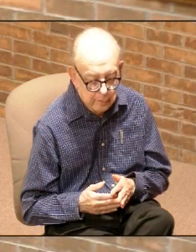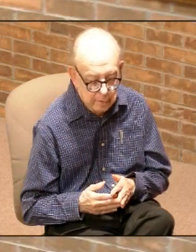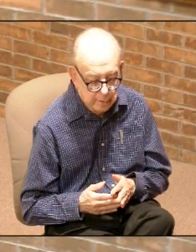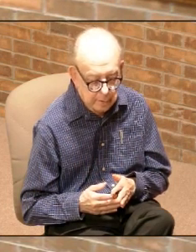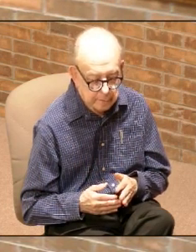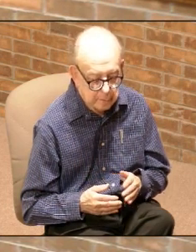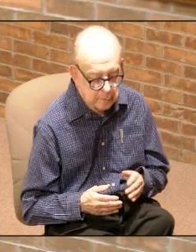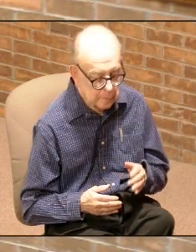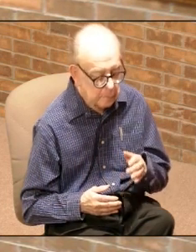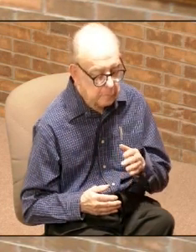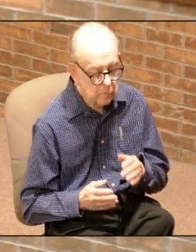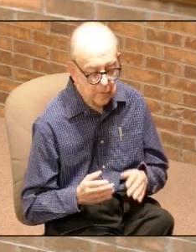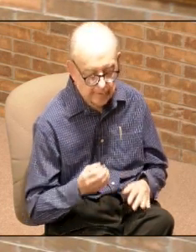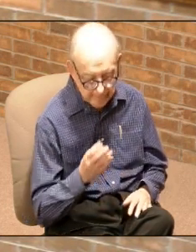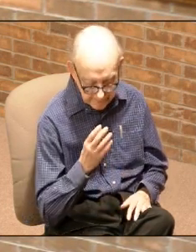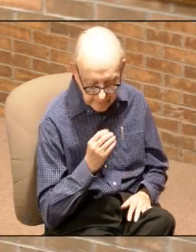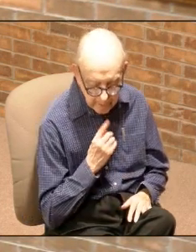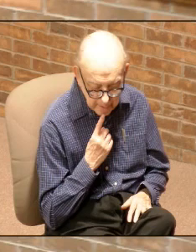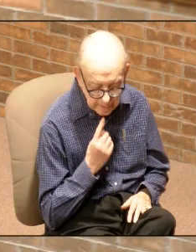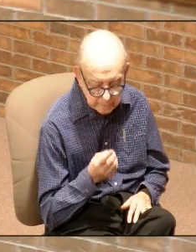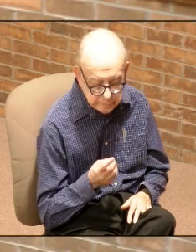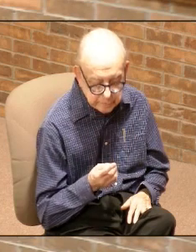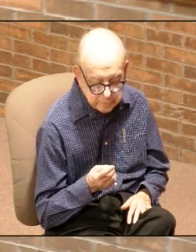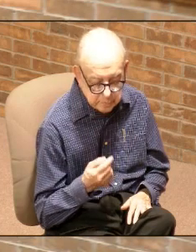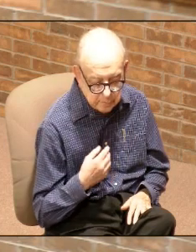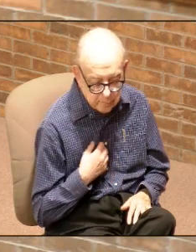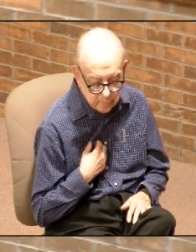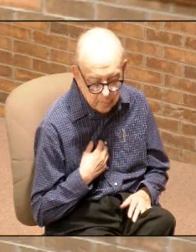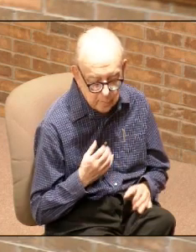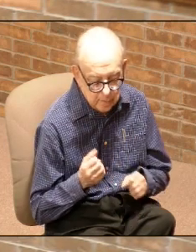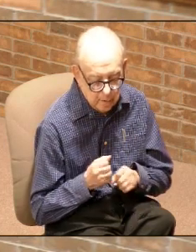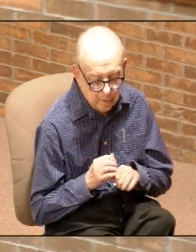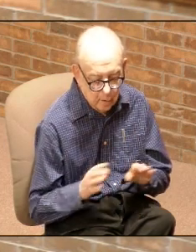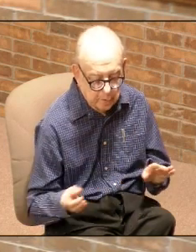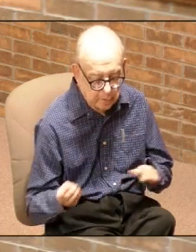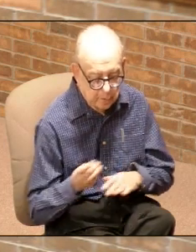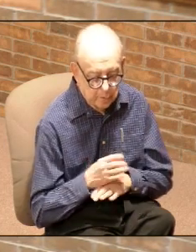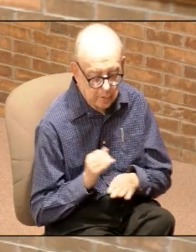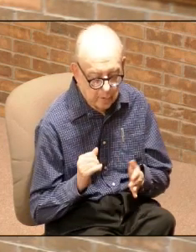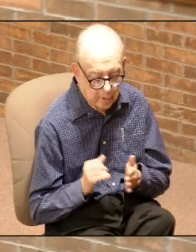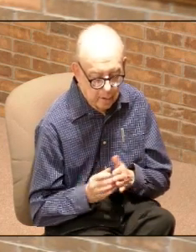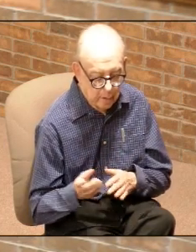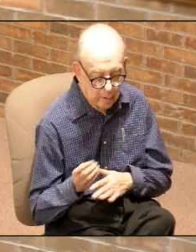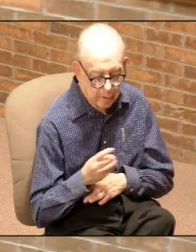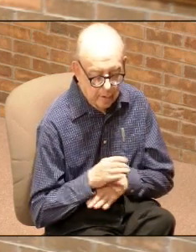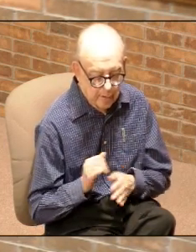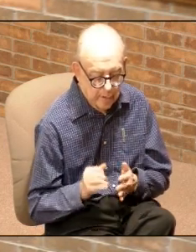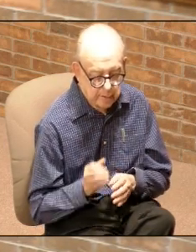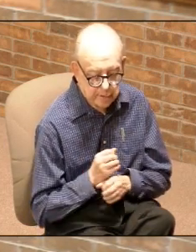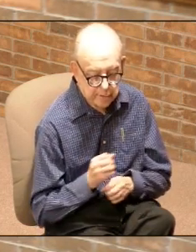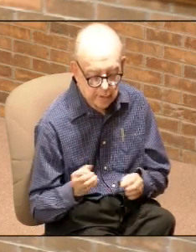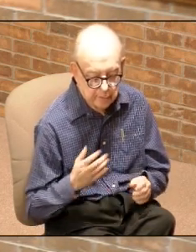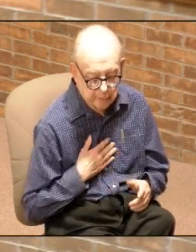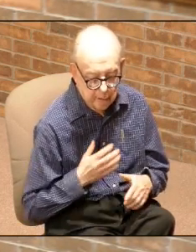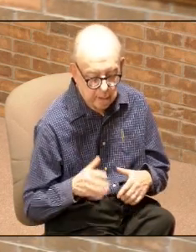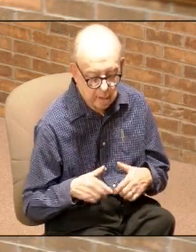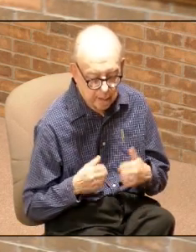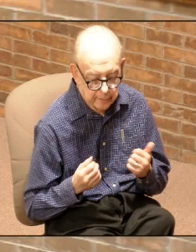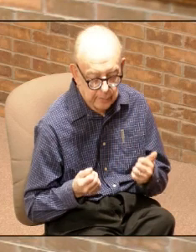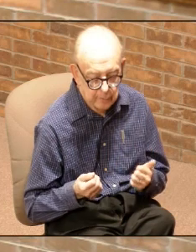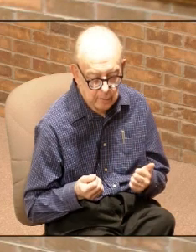started. He said, I'm glad you opened the door that day because that saved my life.